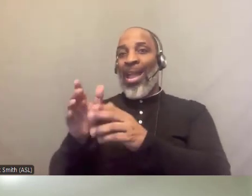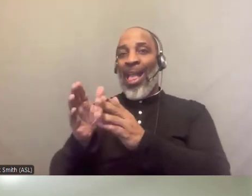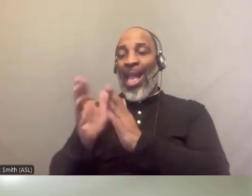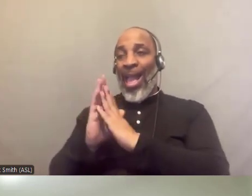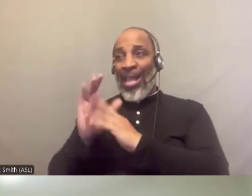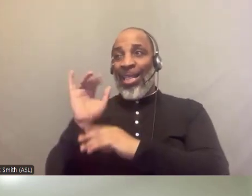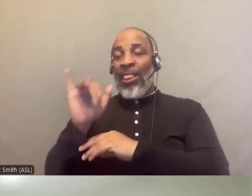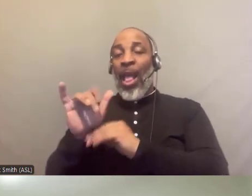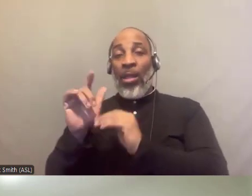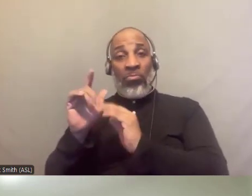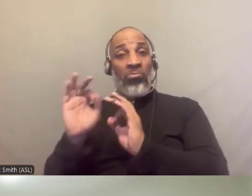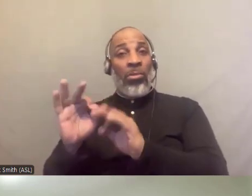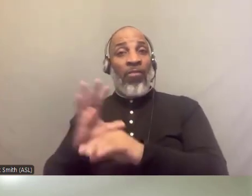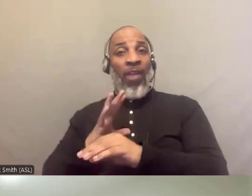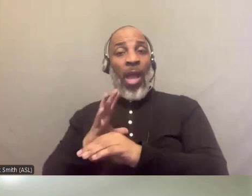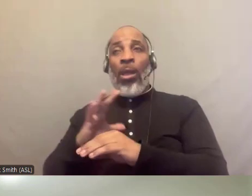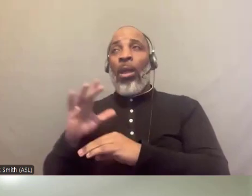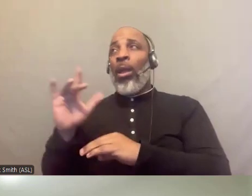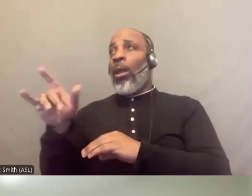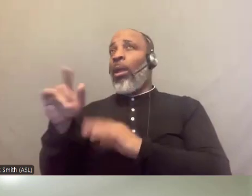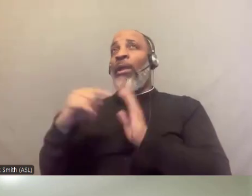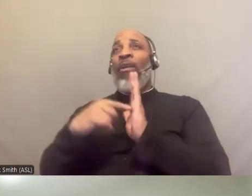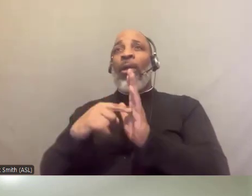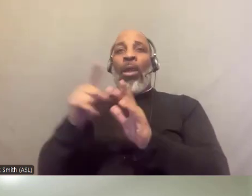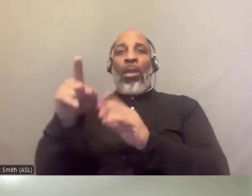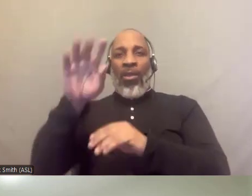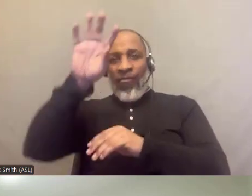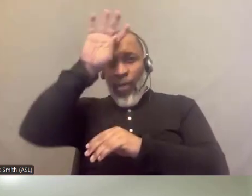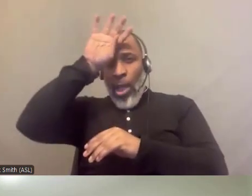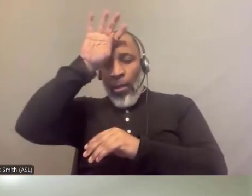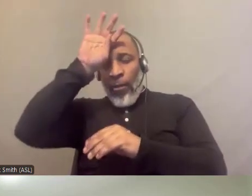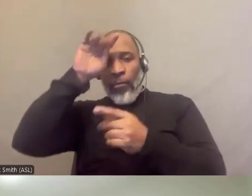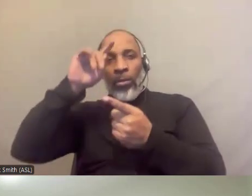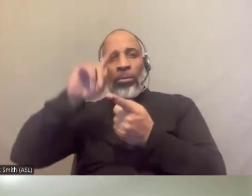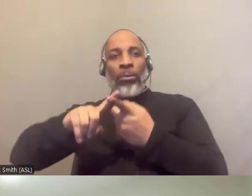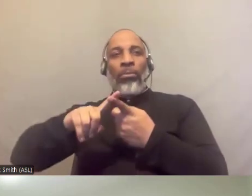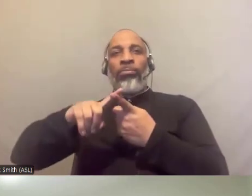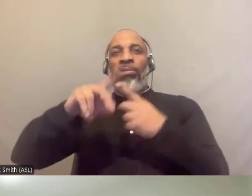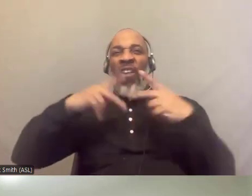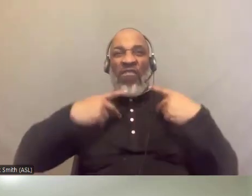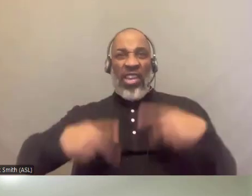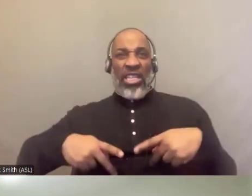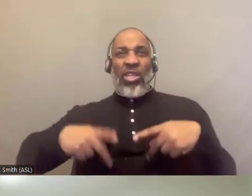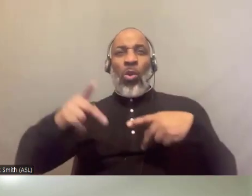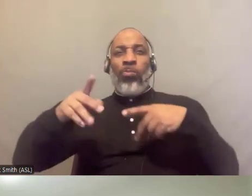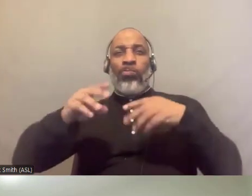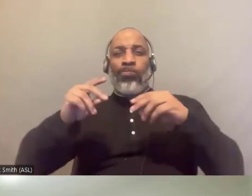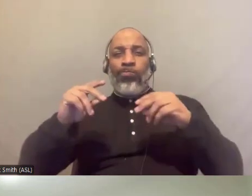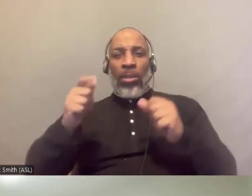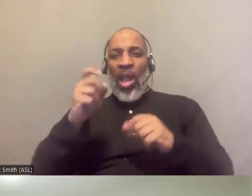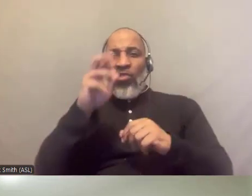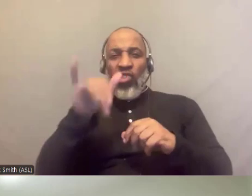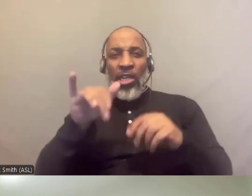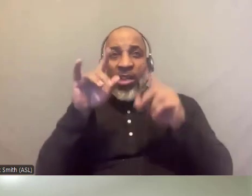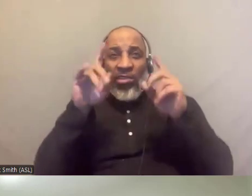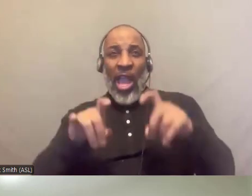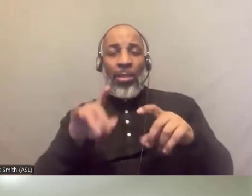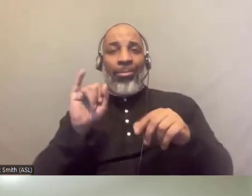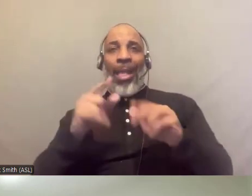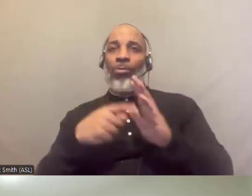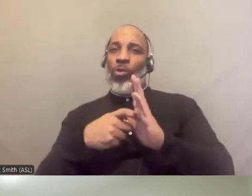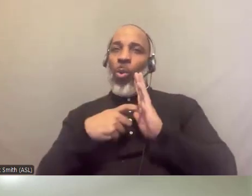legally. For example, if she was a firefighter and a physical agility test, um, if